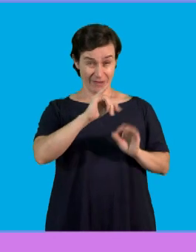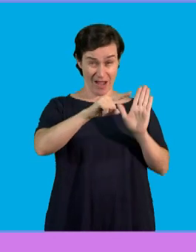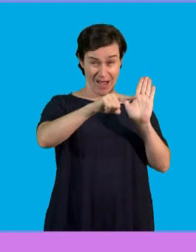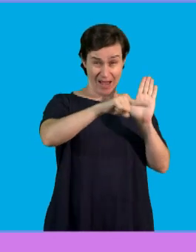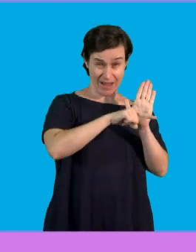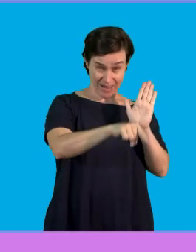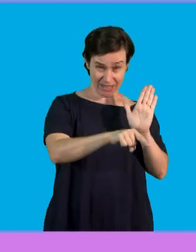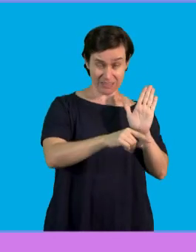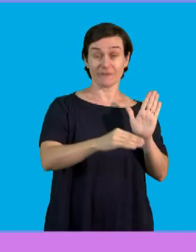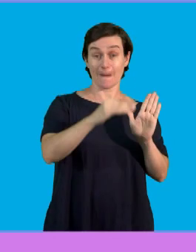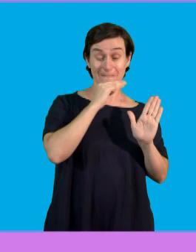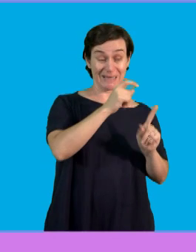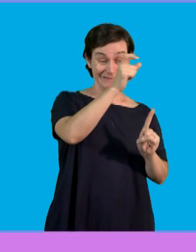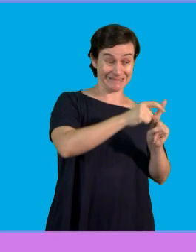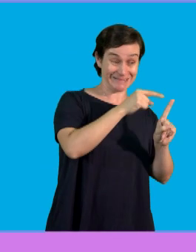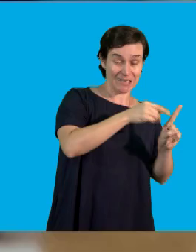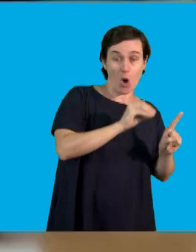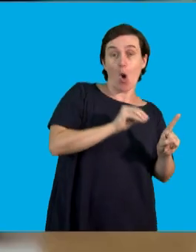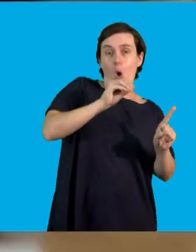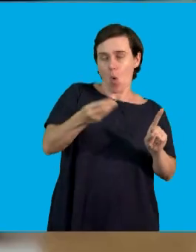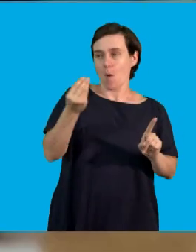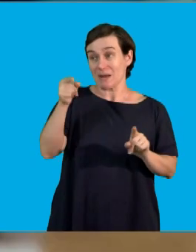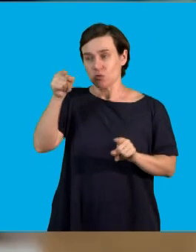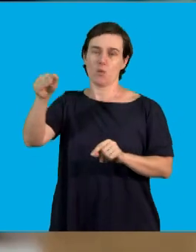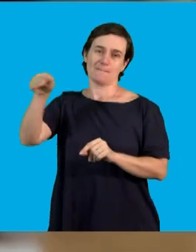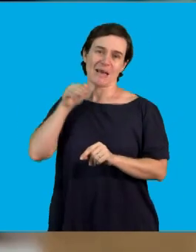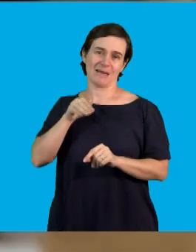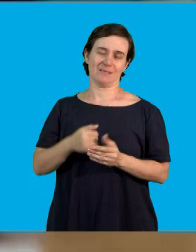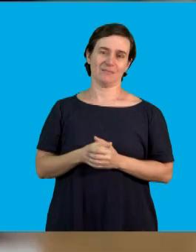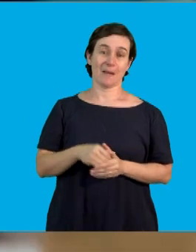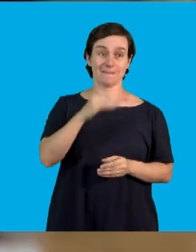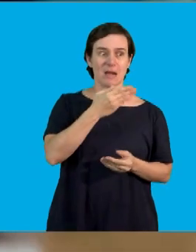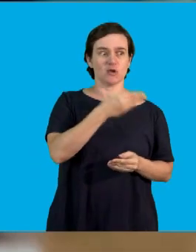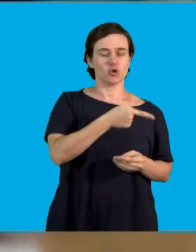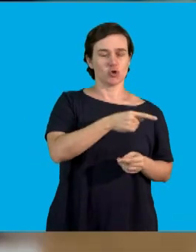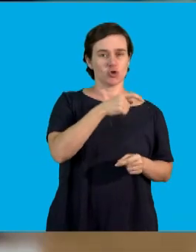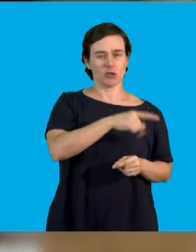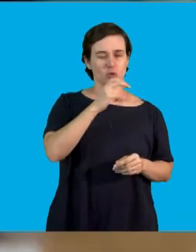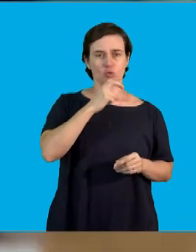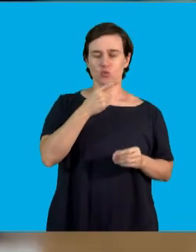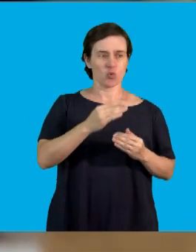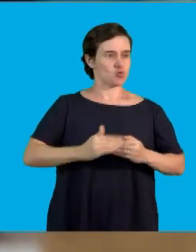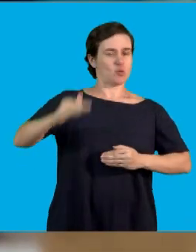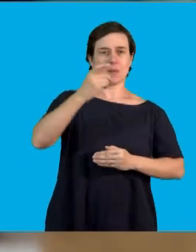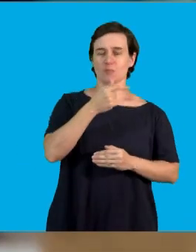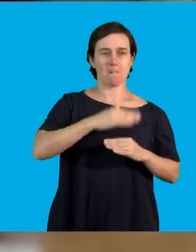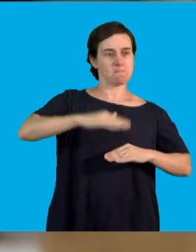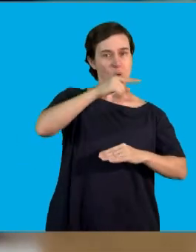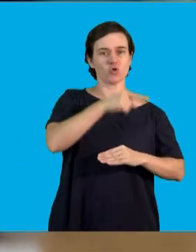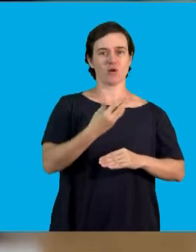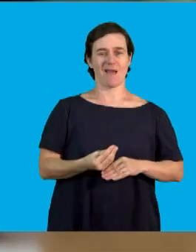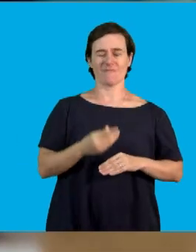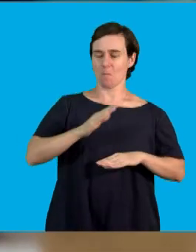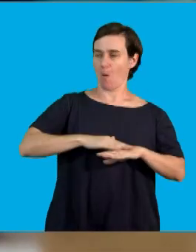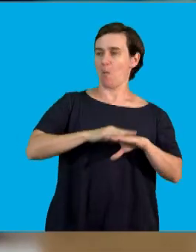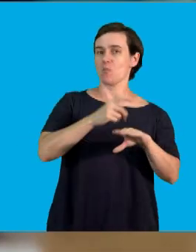simply means that the person is now owing the bank. It means he or she have used more than what he has on his account. So now looking at